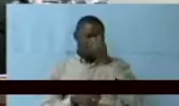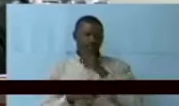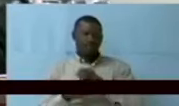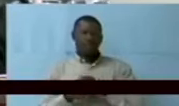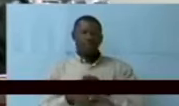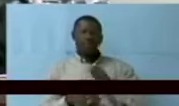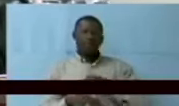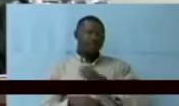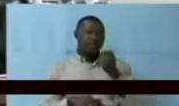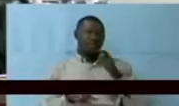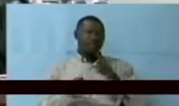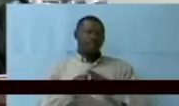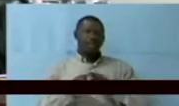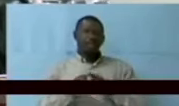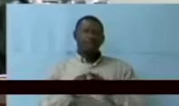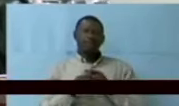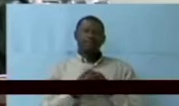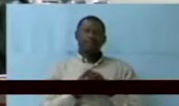And this time around,